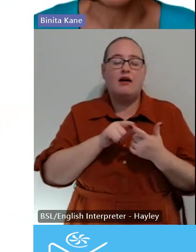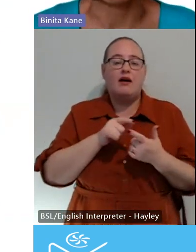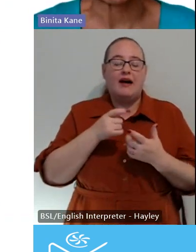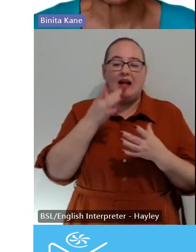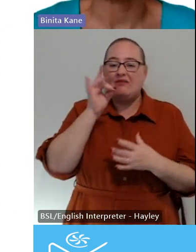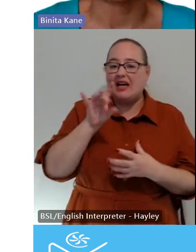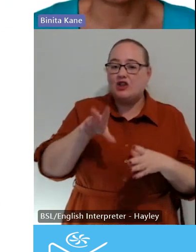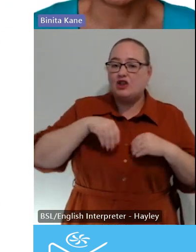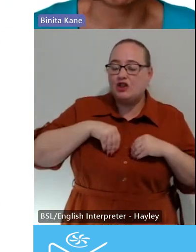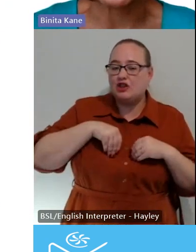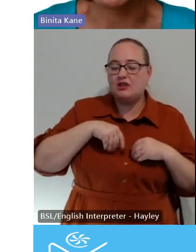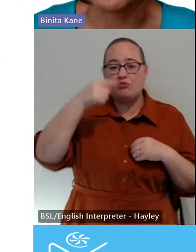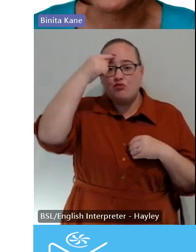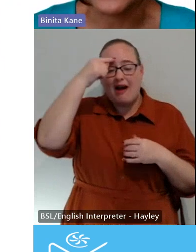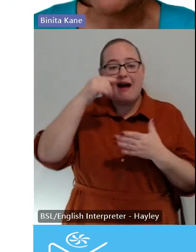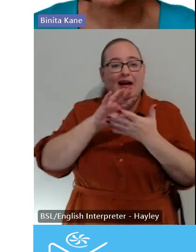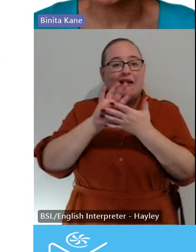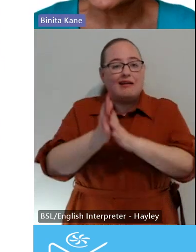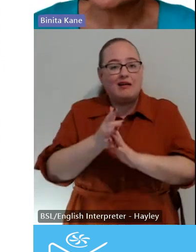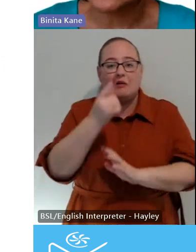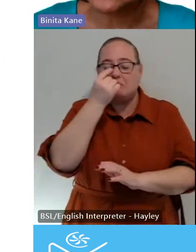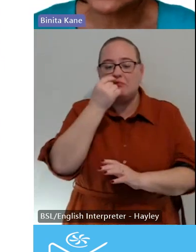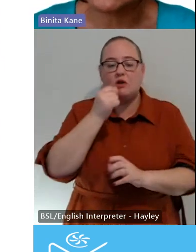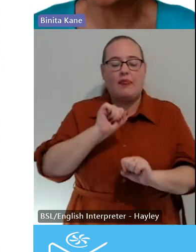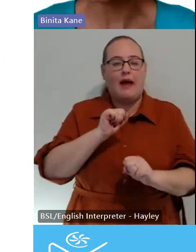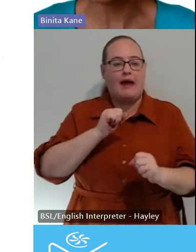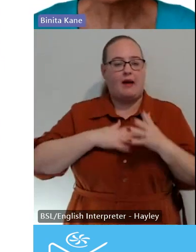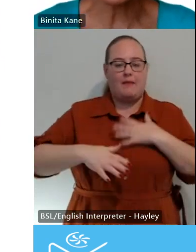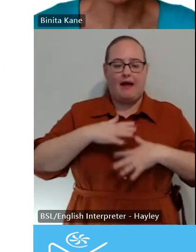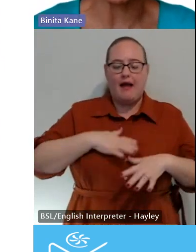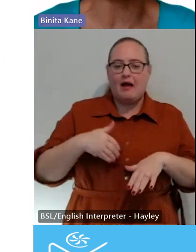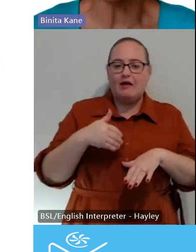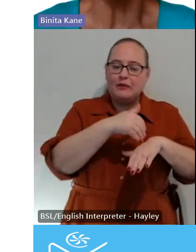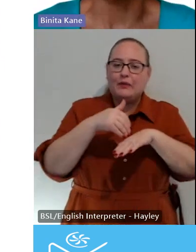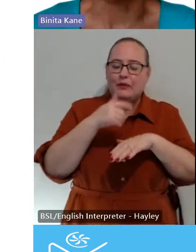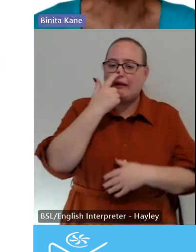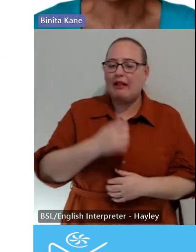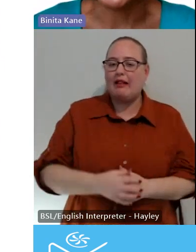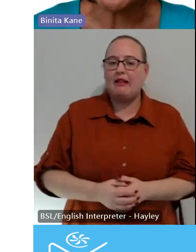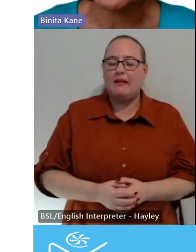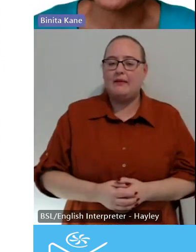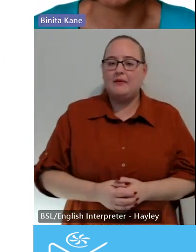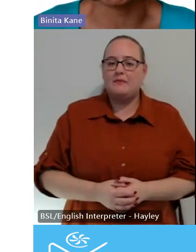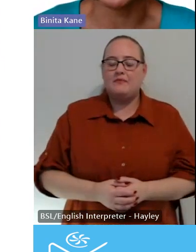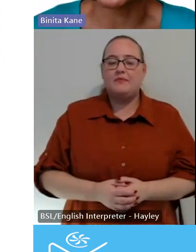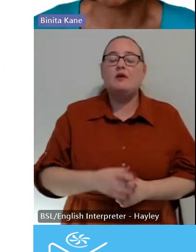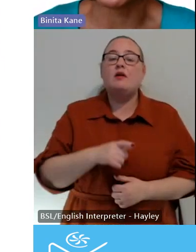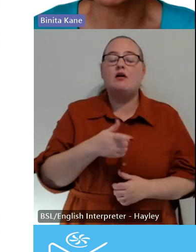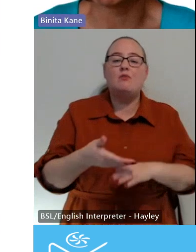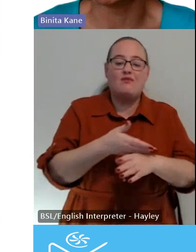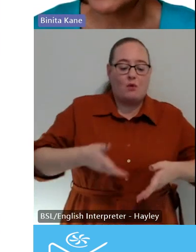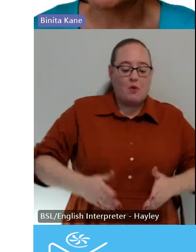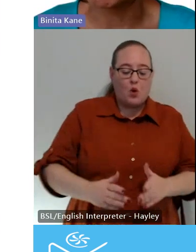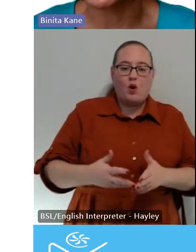including impaired mental and motor development, behavioural disorders. We have in the womb, particulate